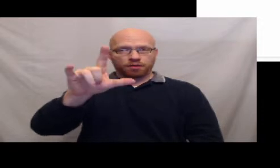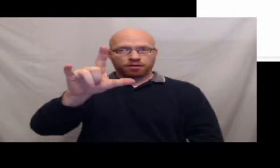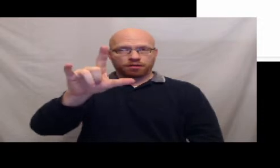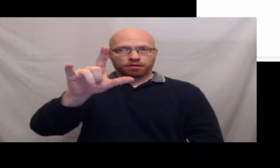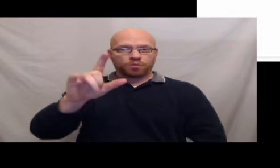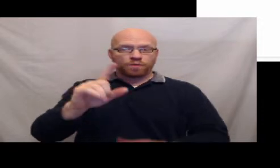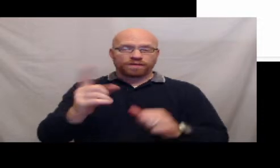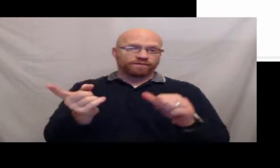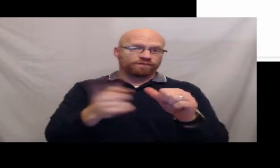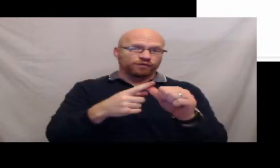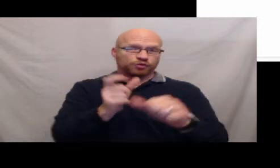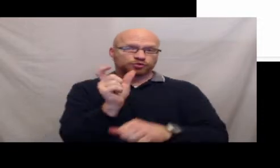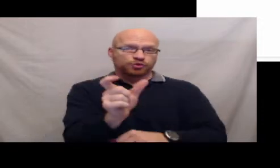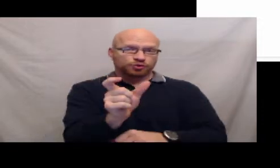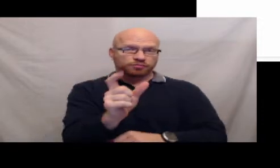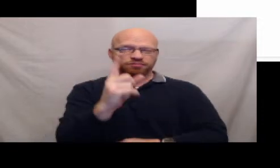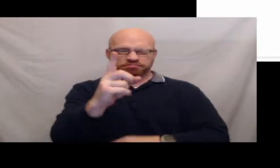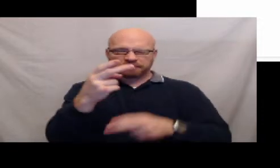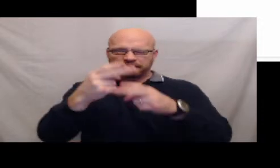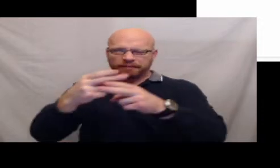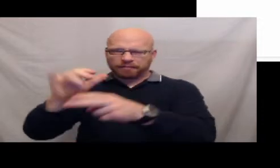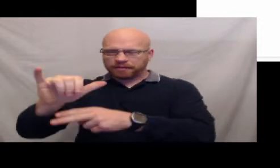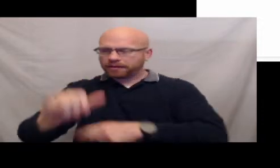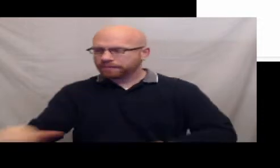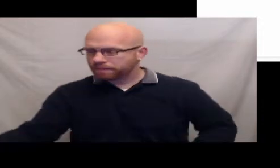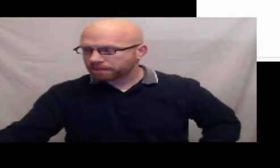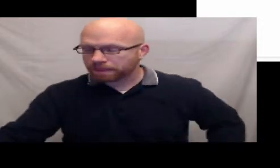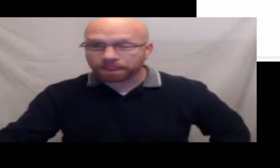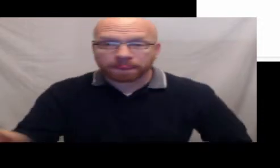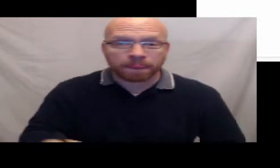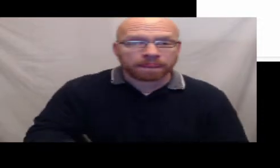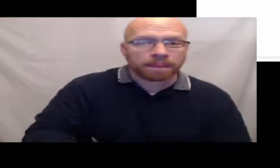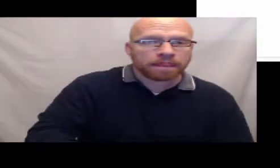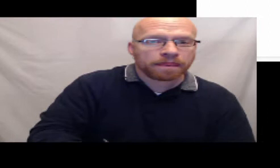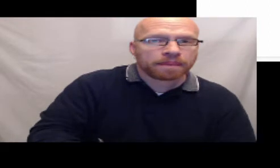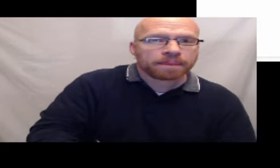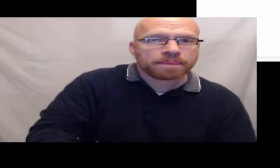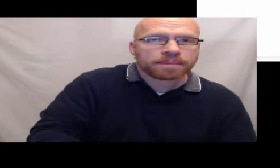Now, as we learn about this topic, factoring trinomials,